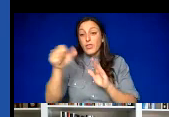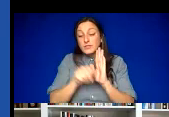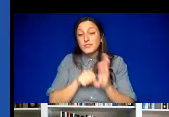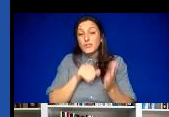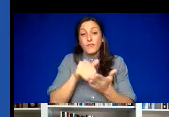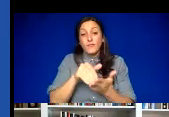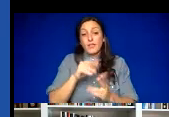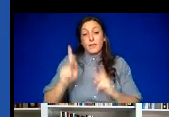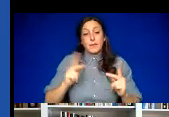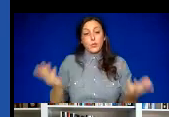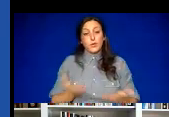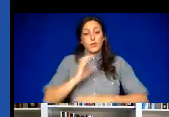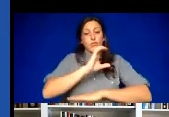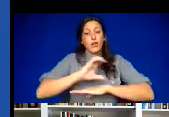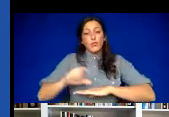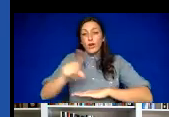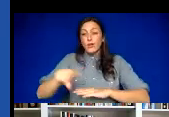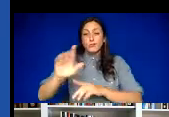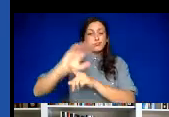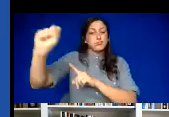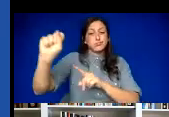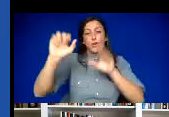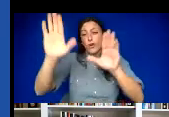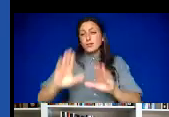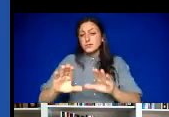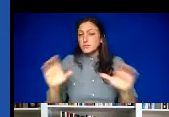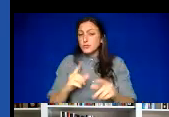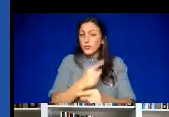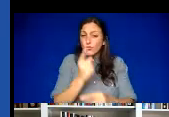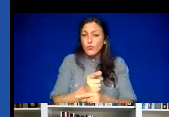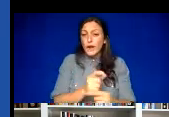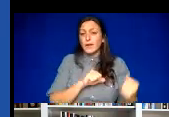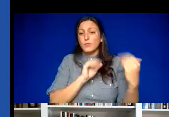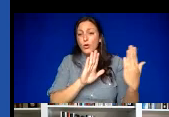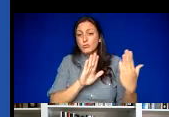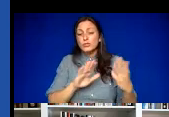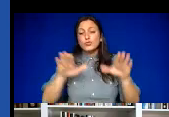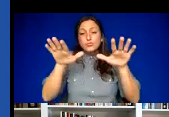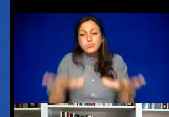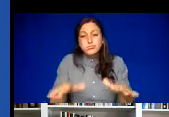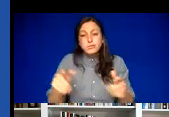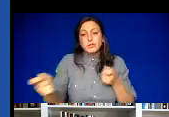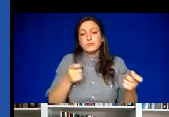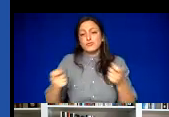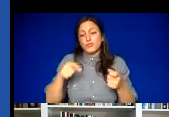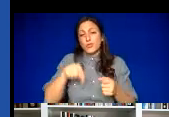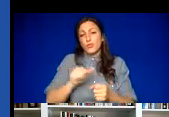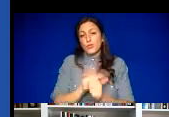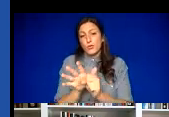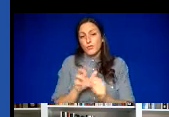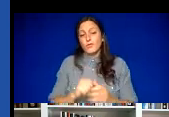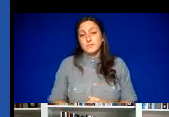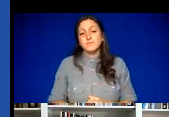people of Colorado have been really good about doing what's right to reduce the spread of this virus. And